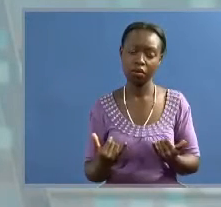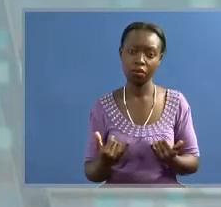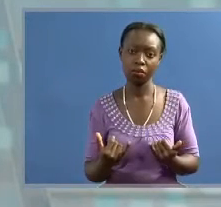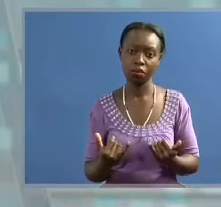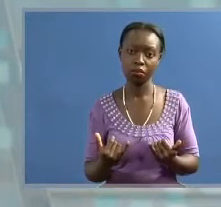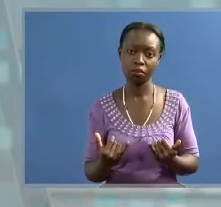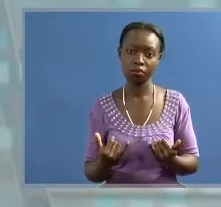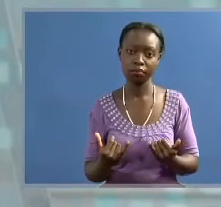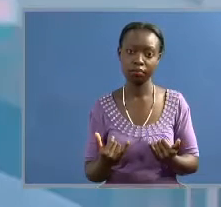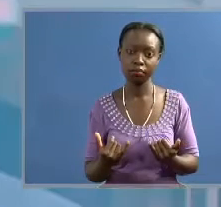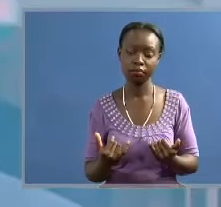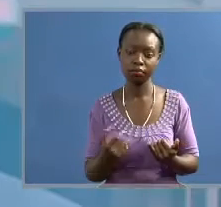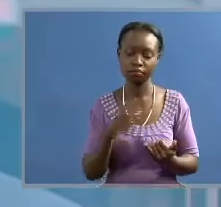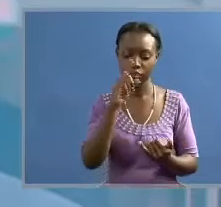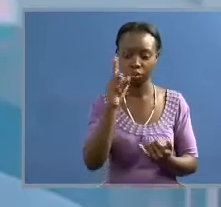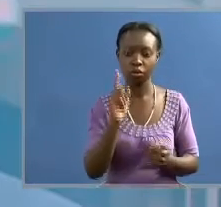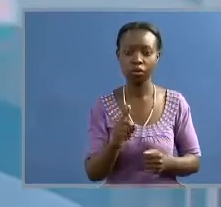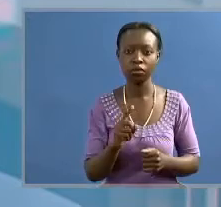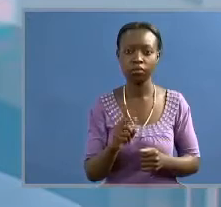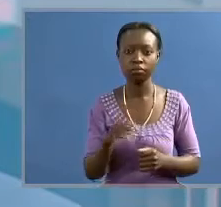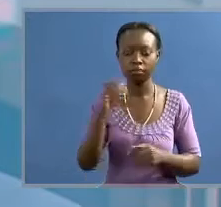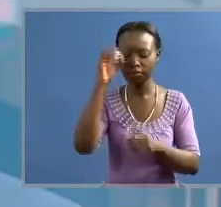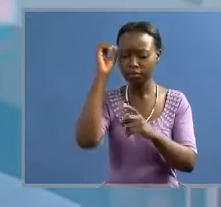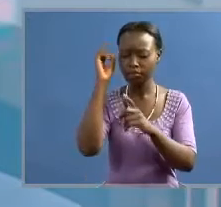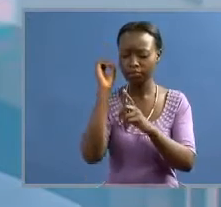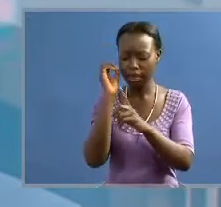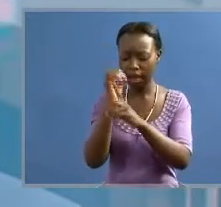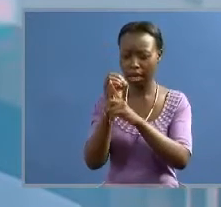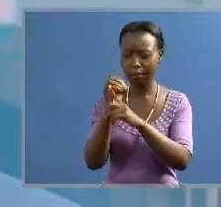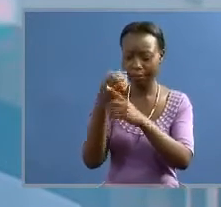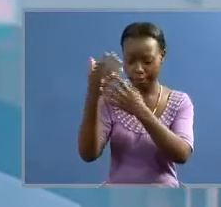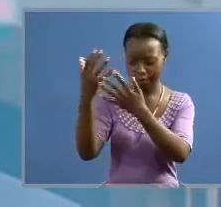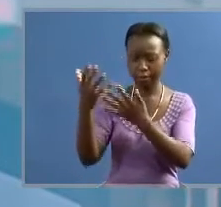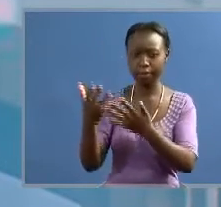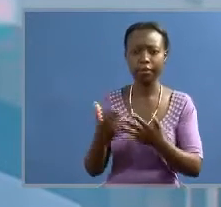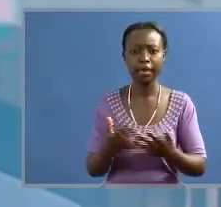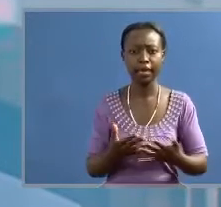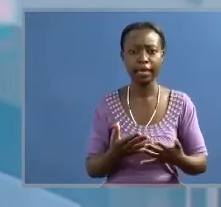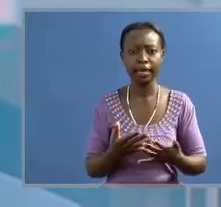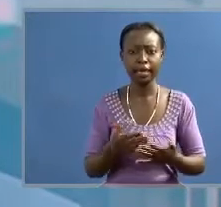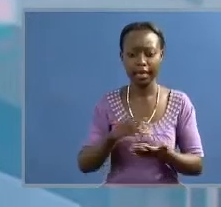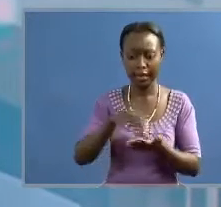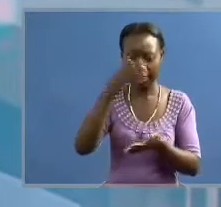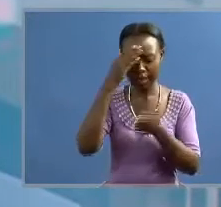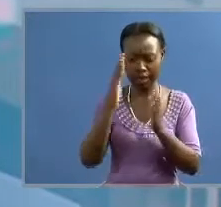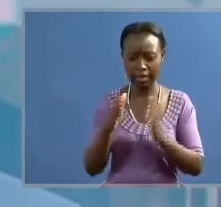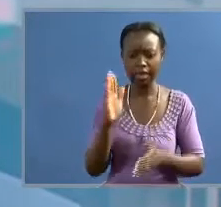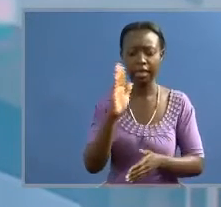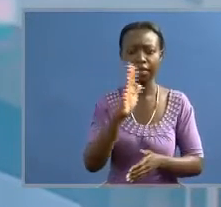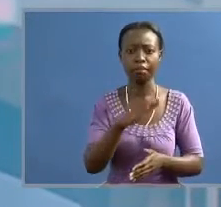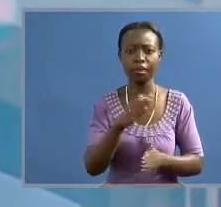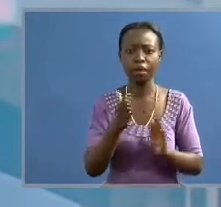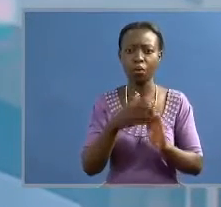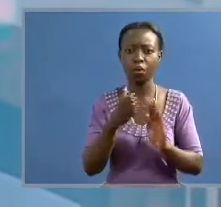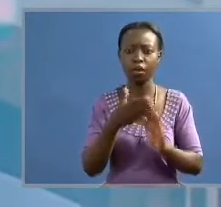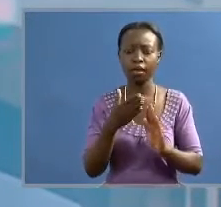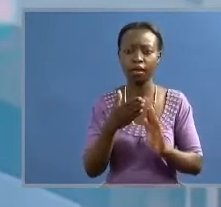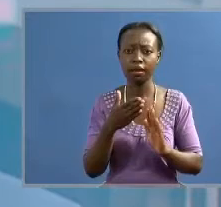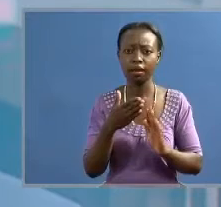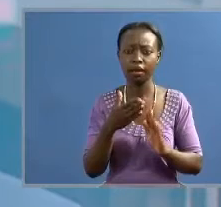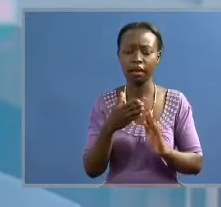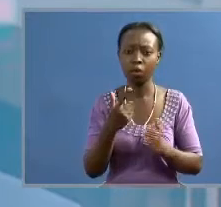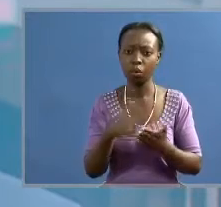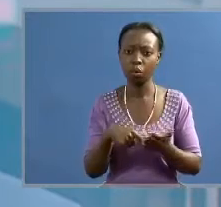the purpose of bringing them back in a hurry when, for instance,